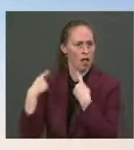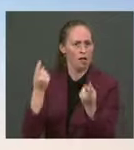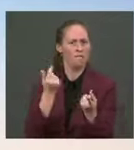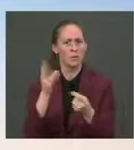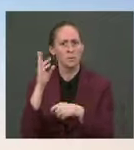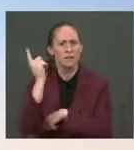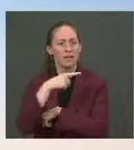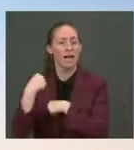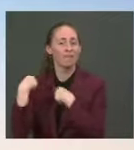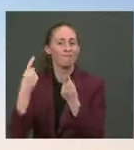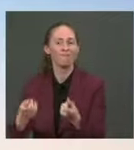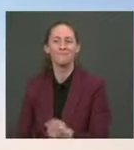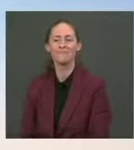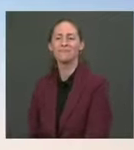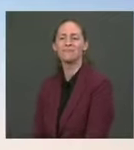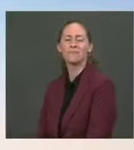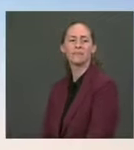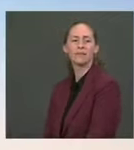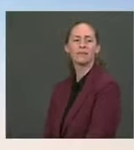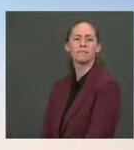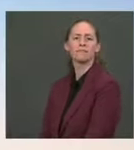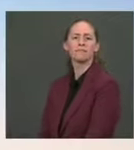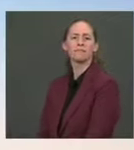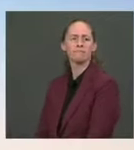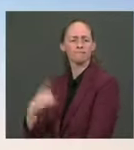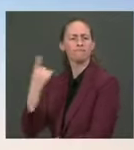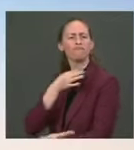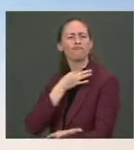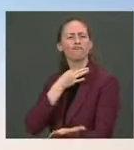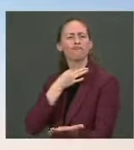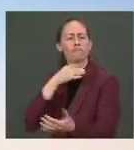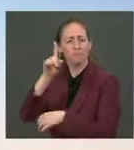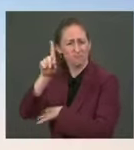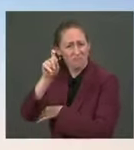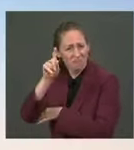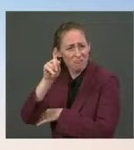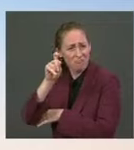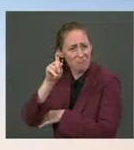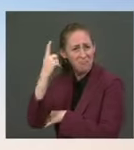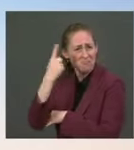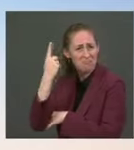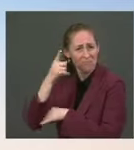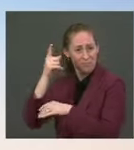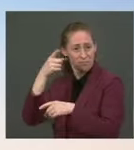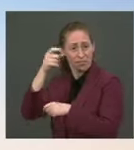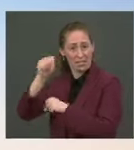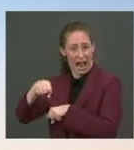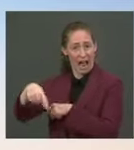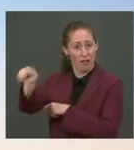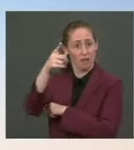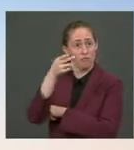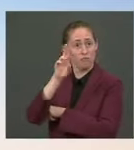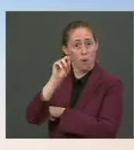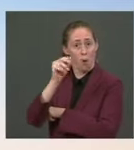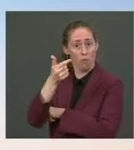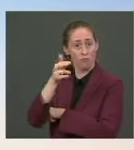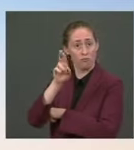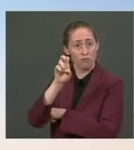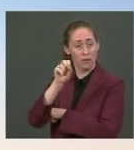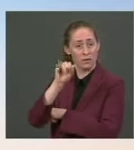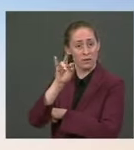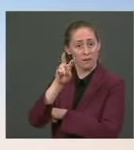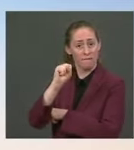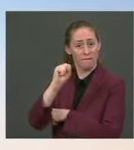Is this a trust exercise today where the president is going to try to get progressives to trust that perhaps something like a framework short of a full